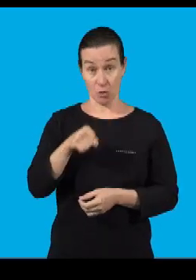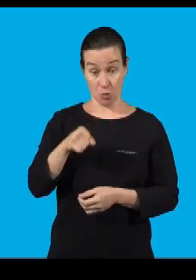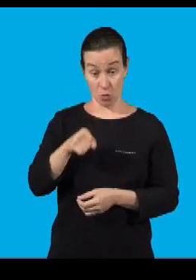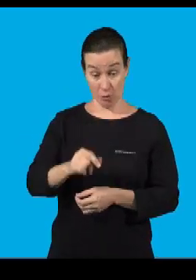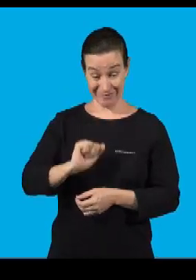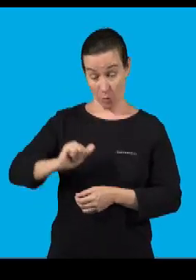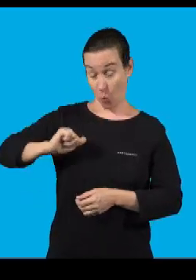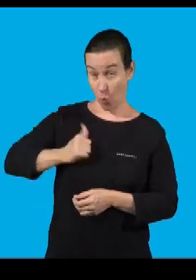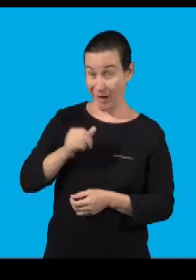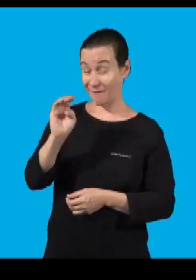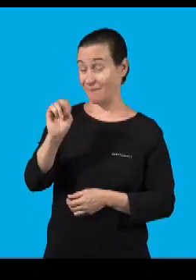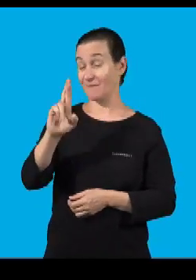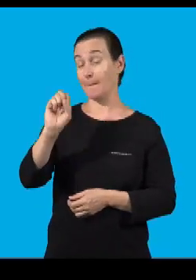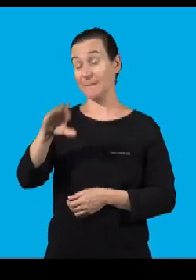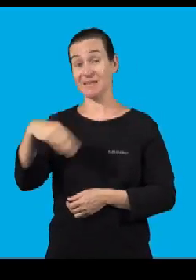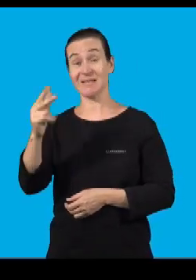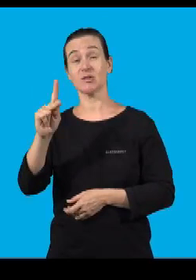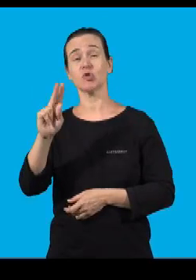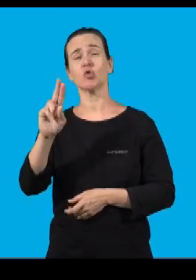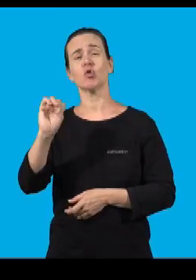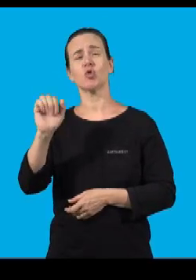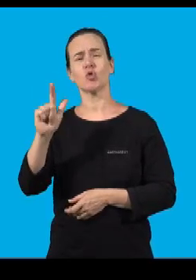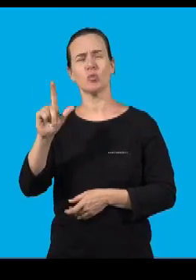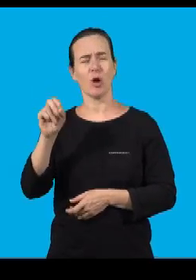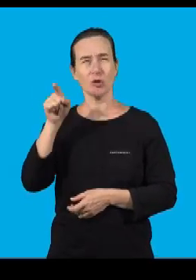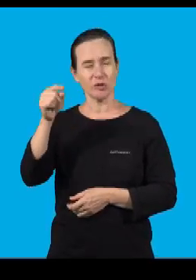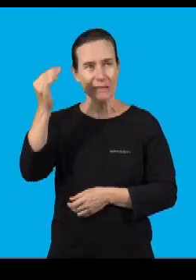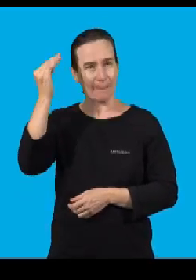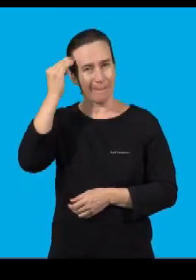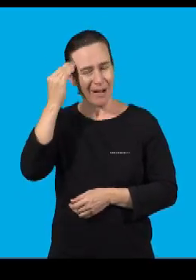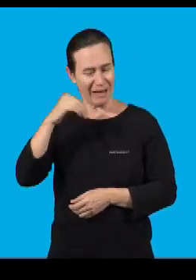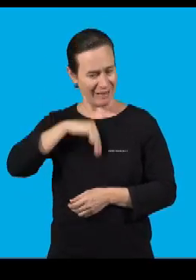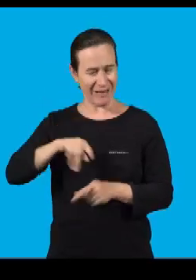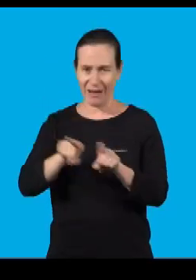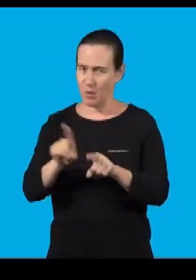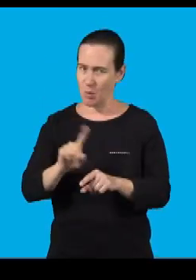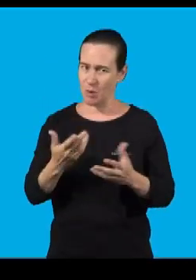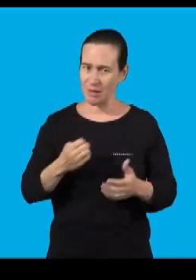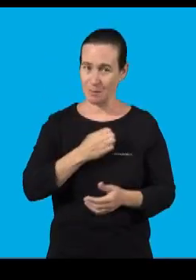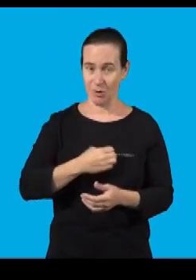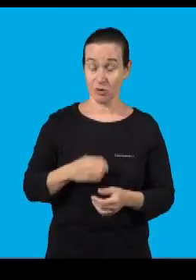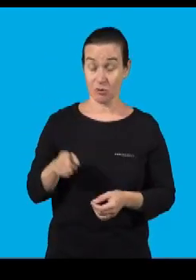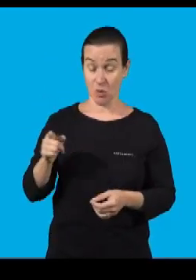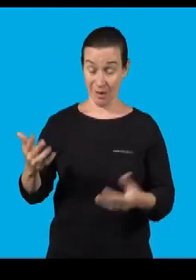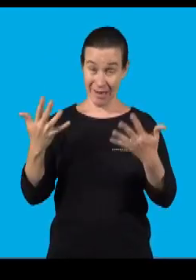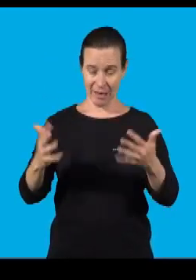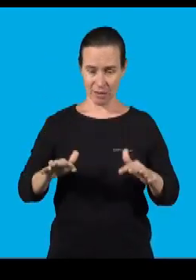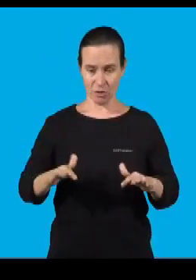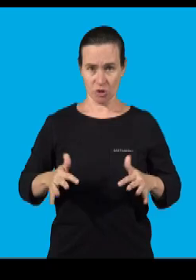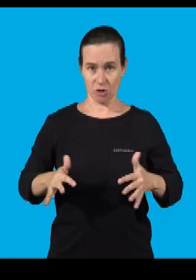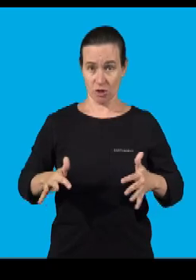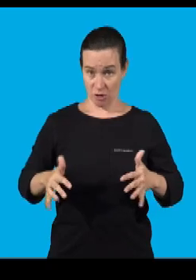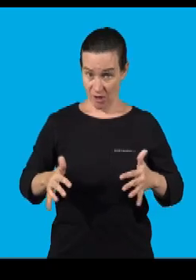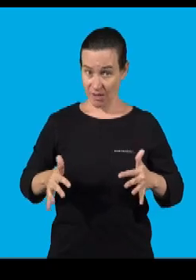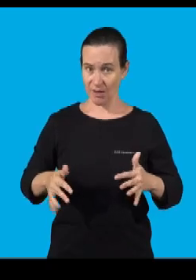her state of mind when she hears this news? Substantiate your answer. So let's look at our response quickly. It says her hands